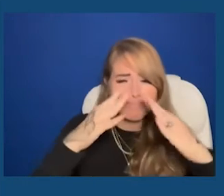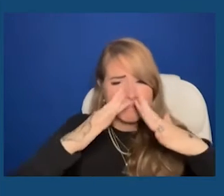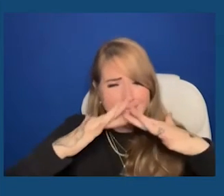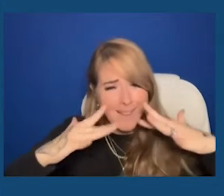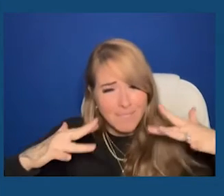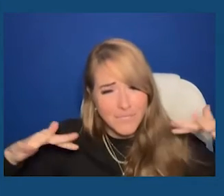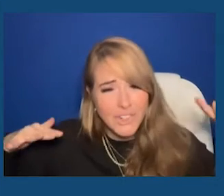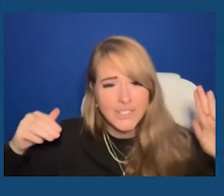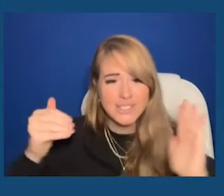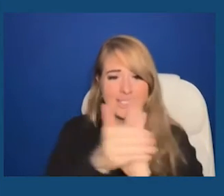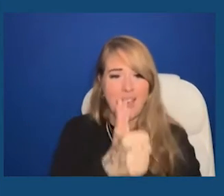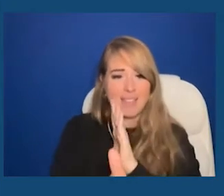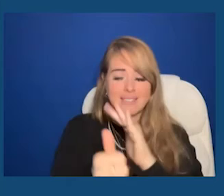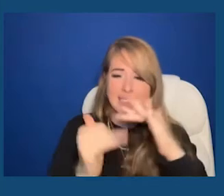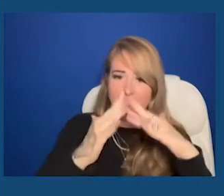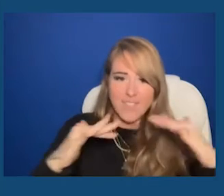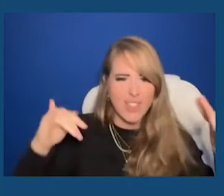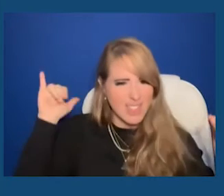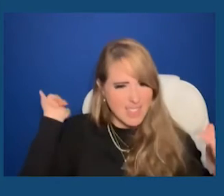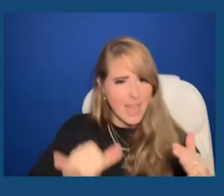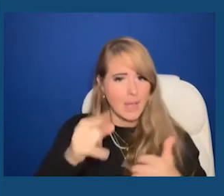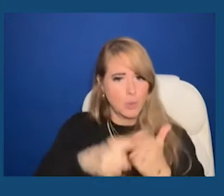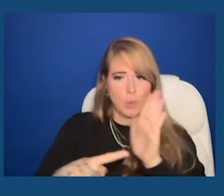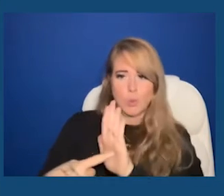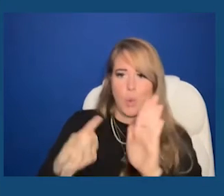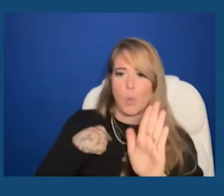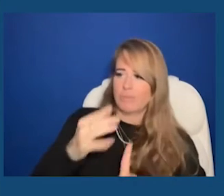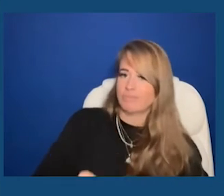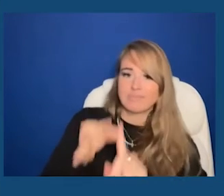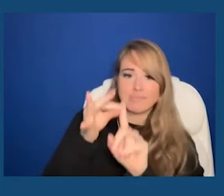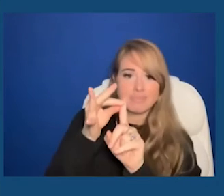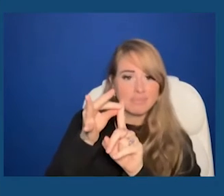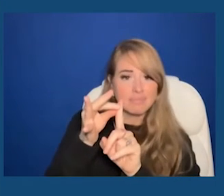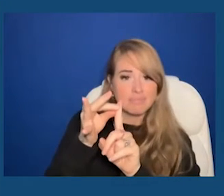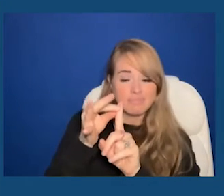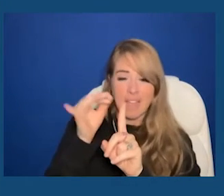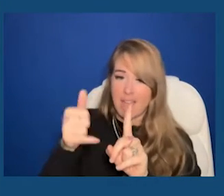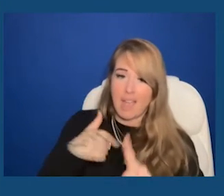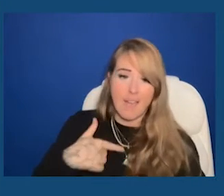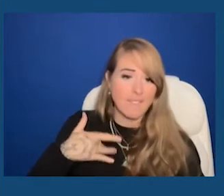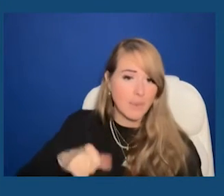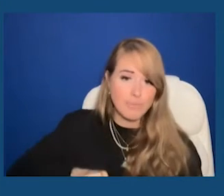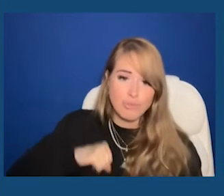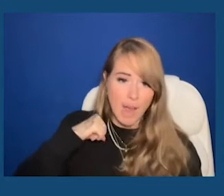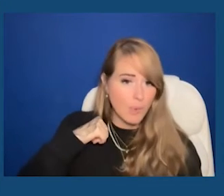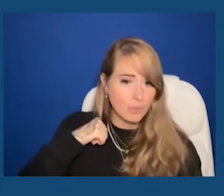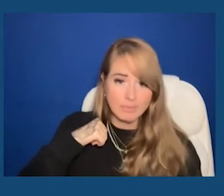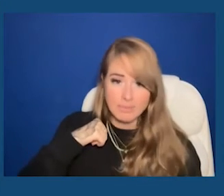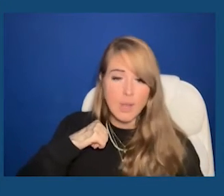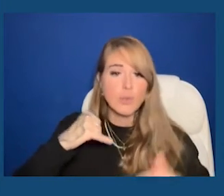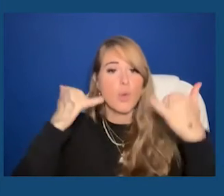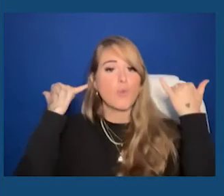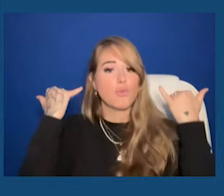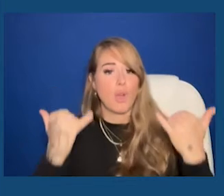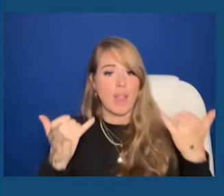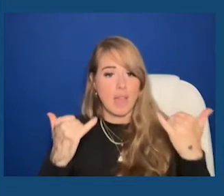diverse talent. That is what sets us apart as well, and I'm so proud of that. So right now, I think we're talking about someday in the